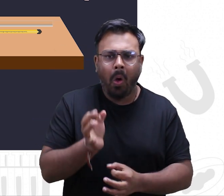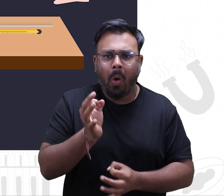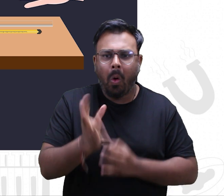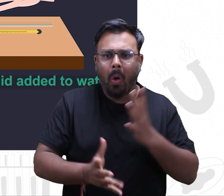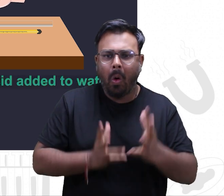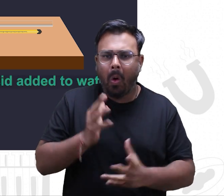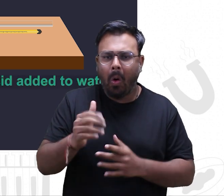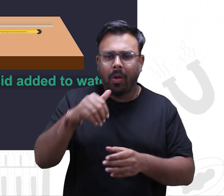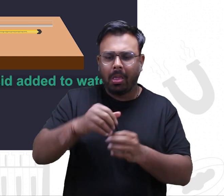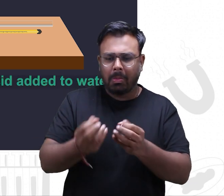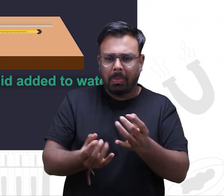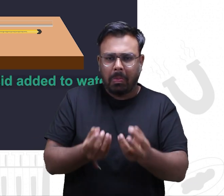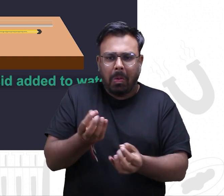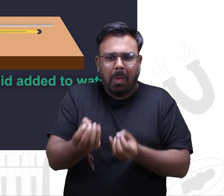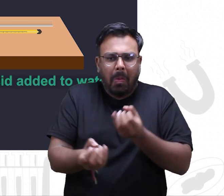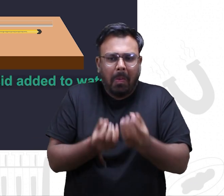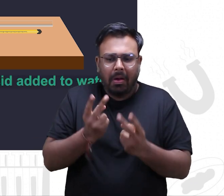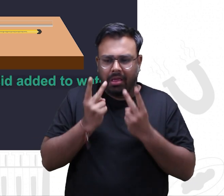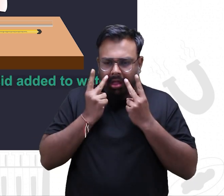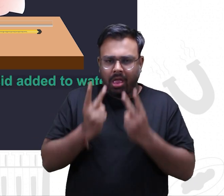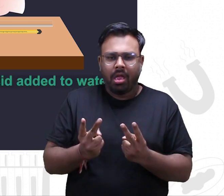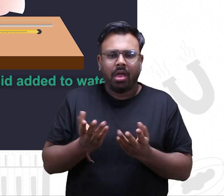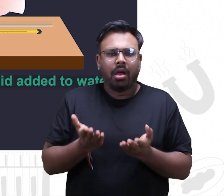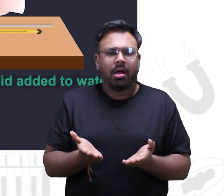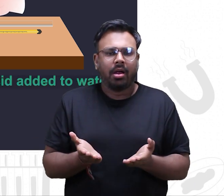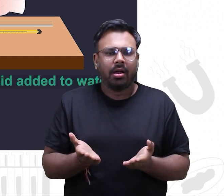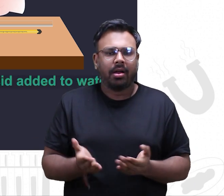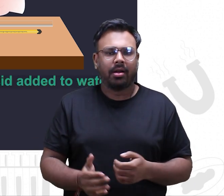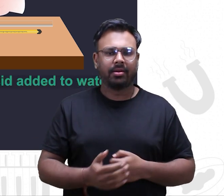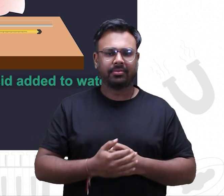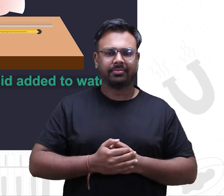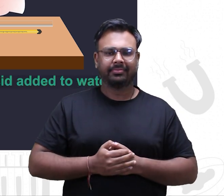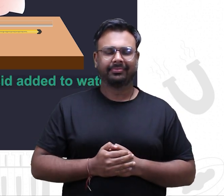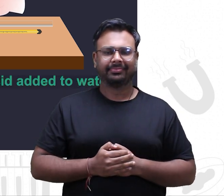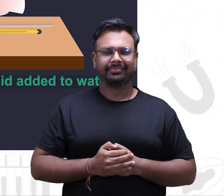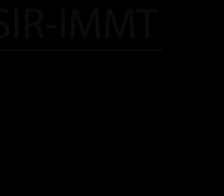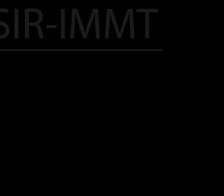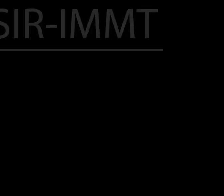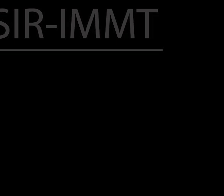That is the reason why the beaker feels warmer when acid added to water.